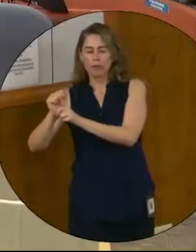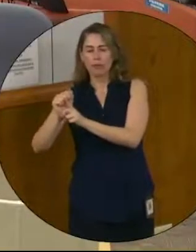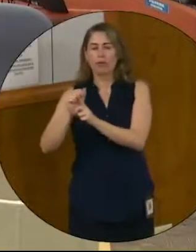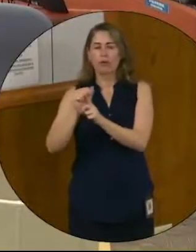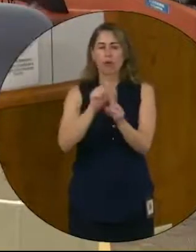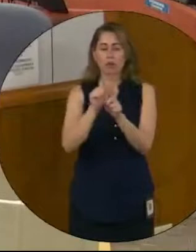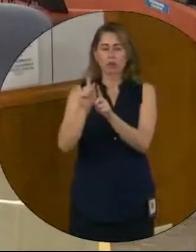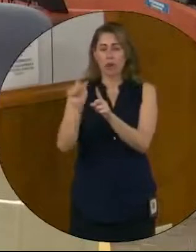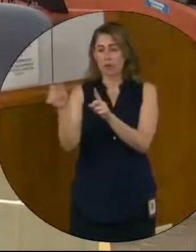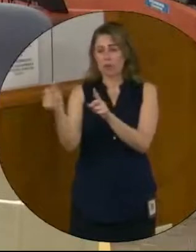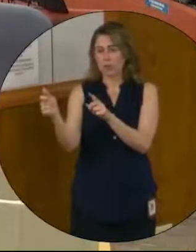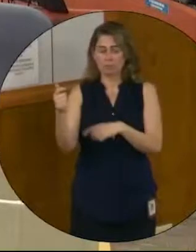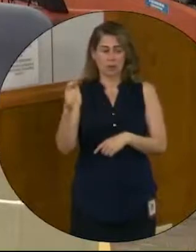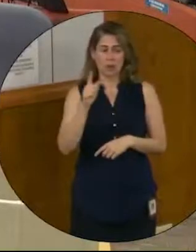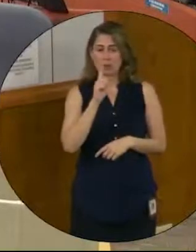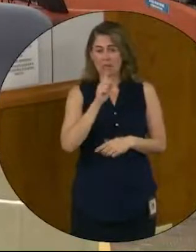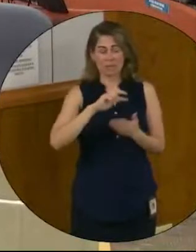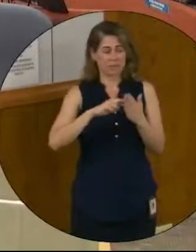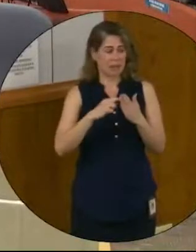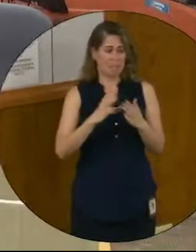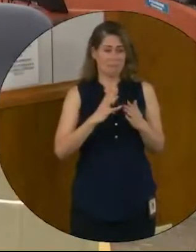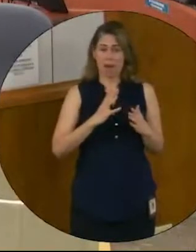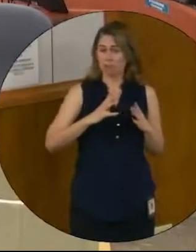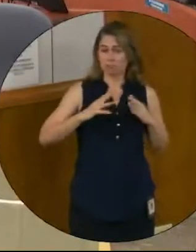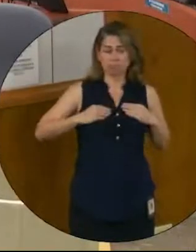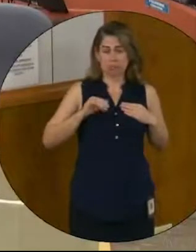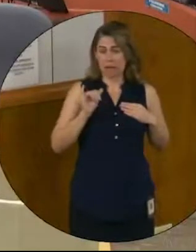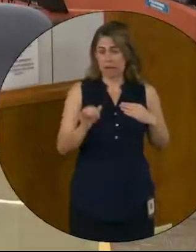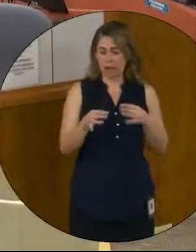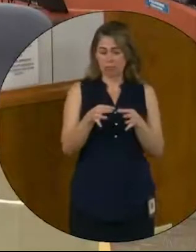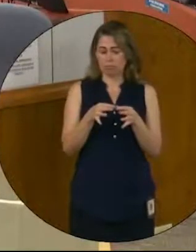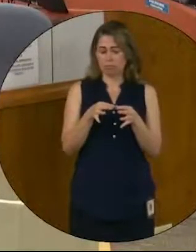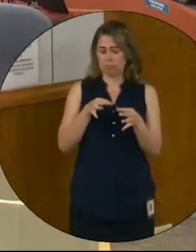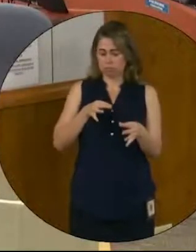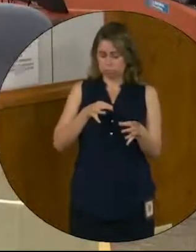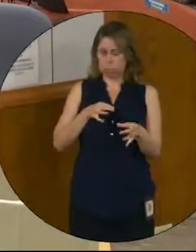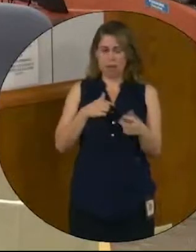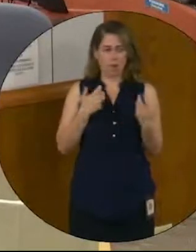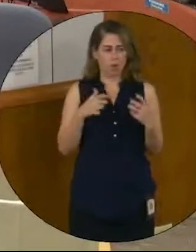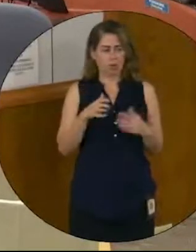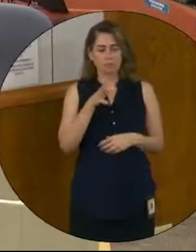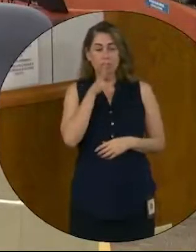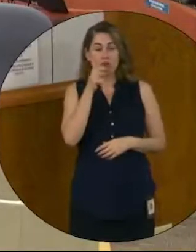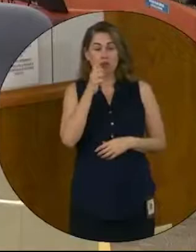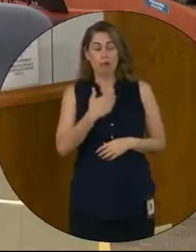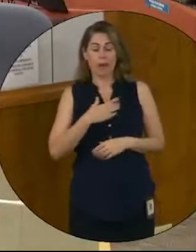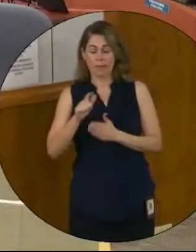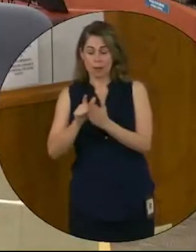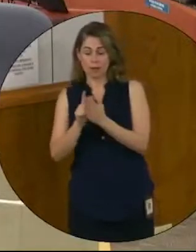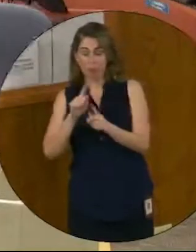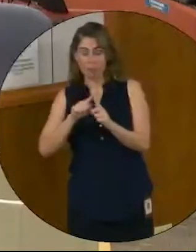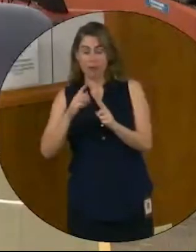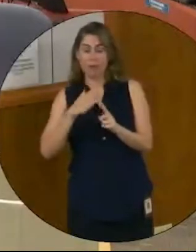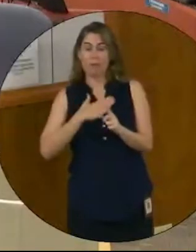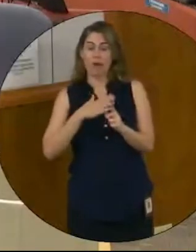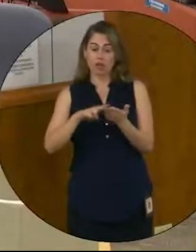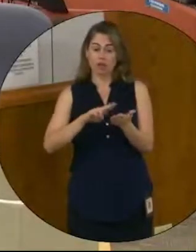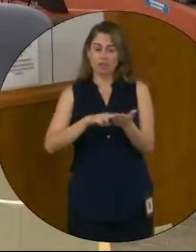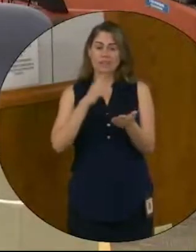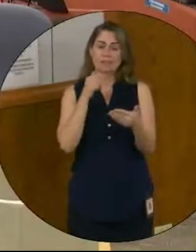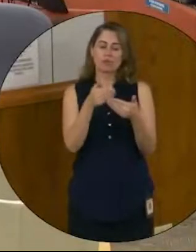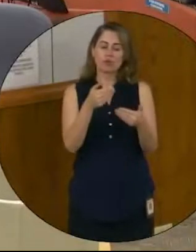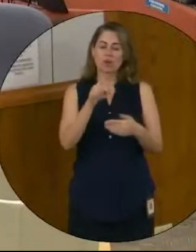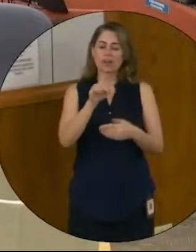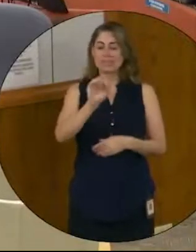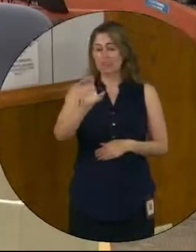Yeah, I don't have a problem, and as a matter of fact, I don't want to speak for my counsel, but I can publicly say my contract says that it's by December, so